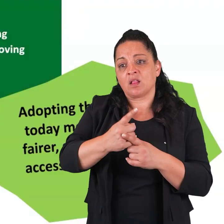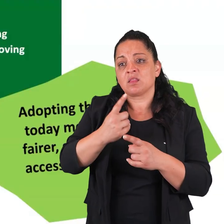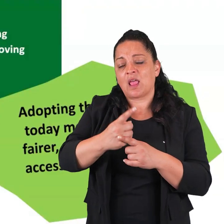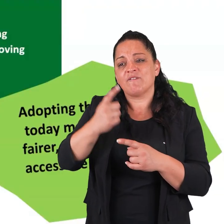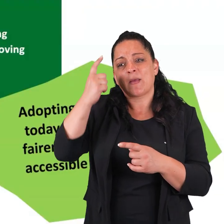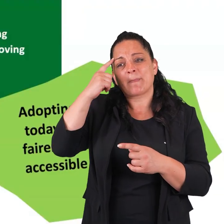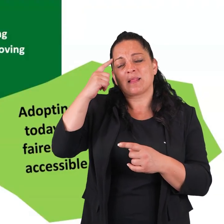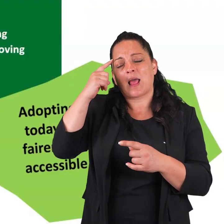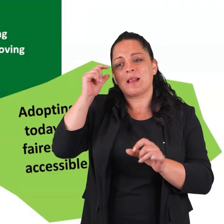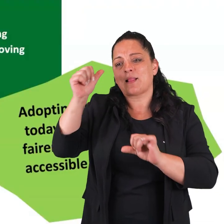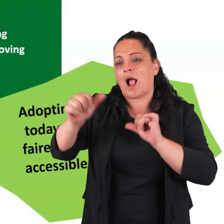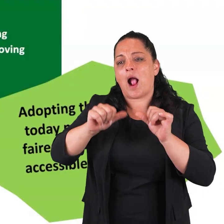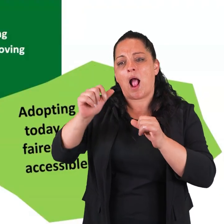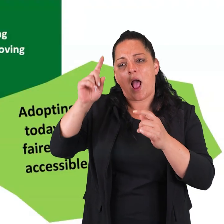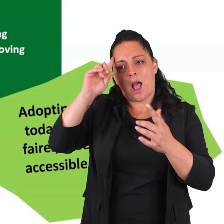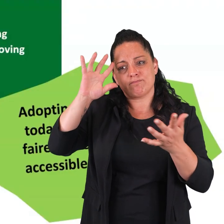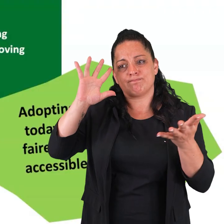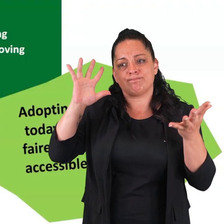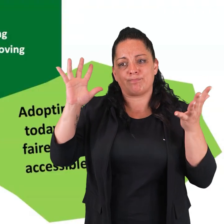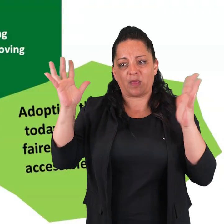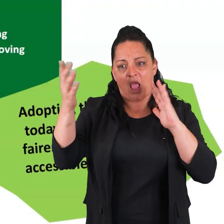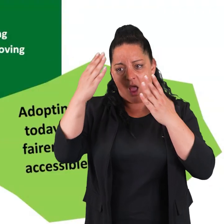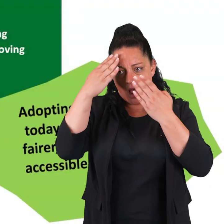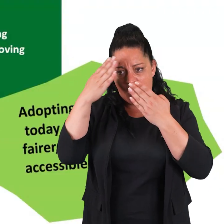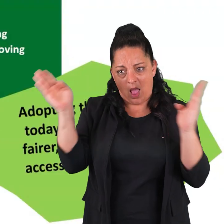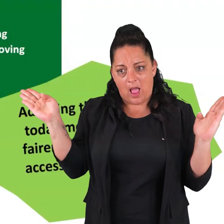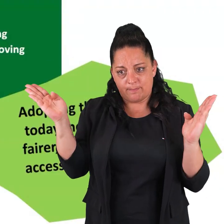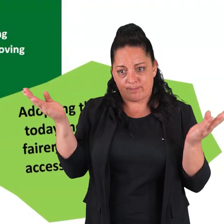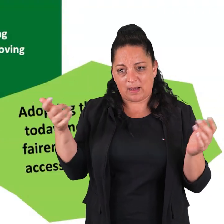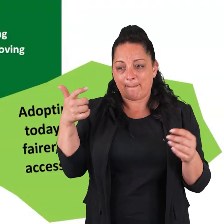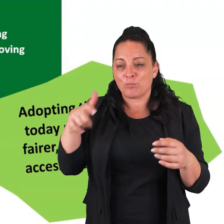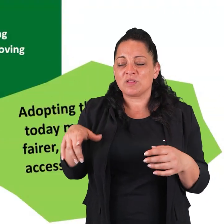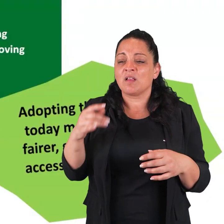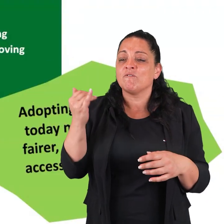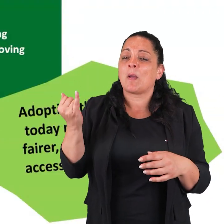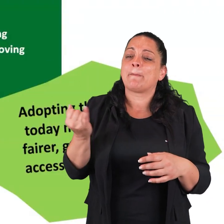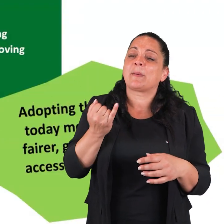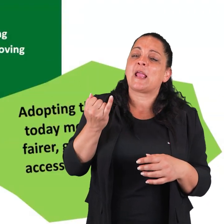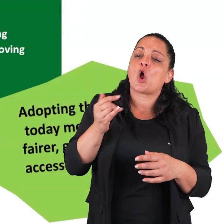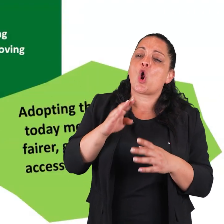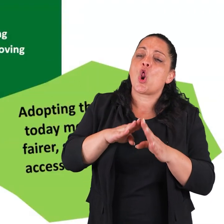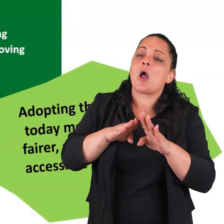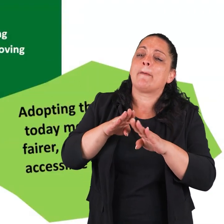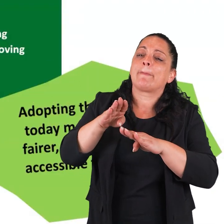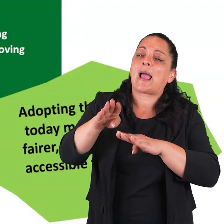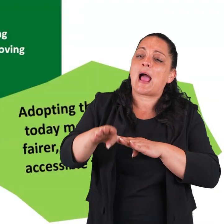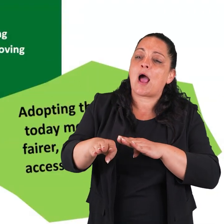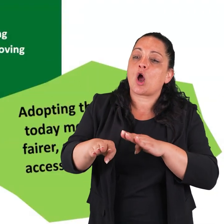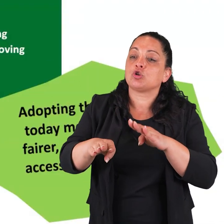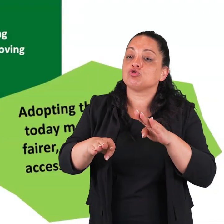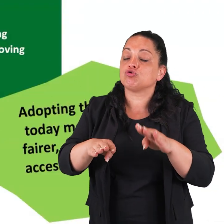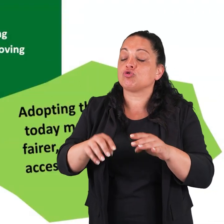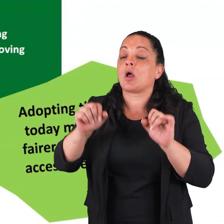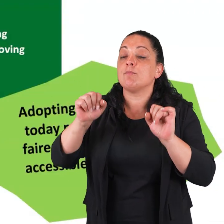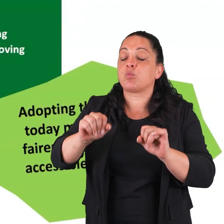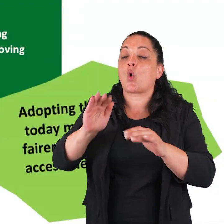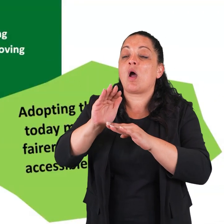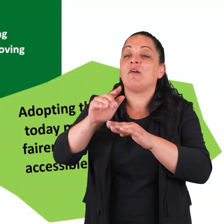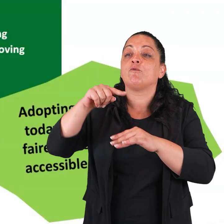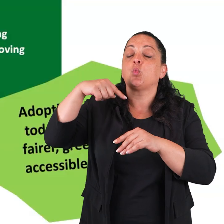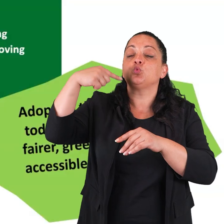because each little step can make a big effect over time.